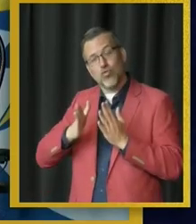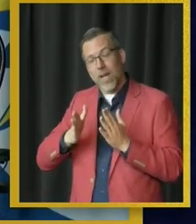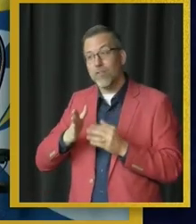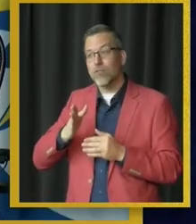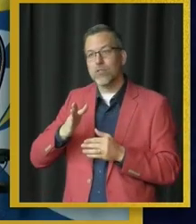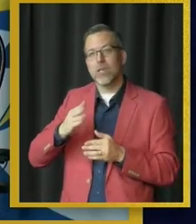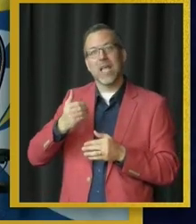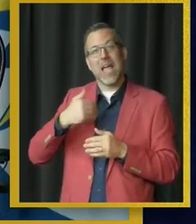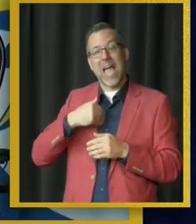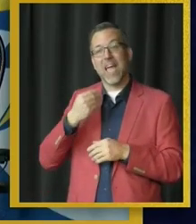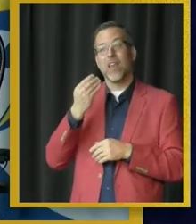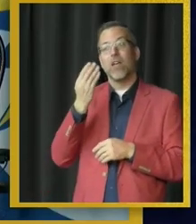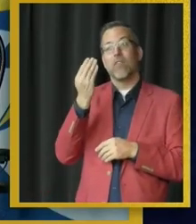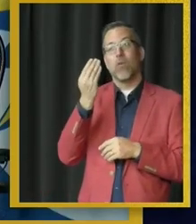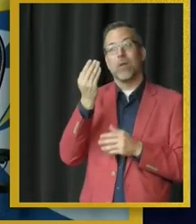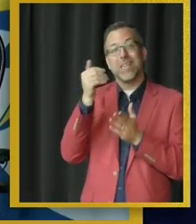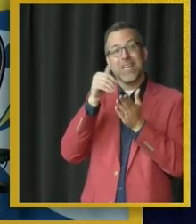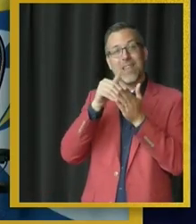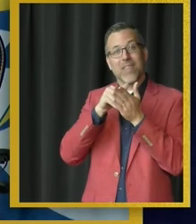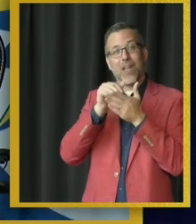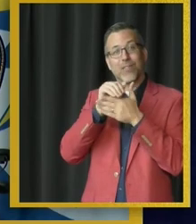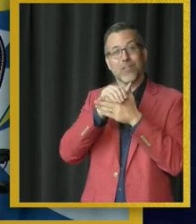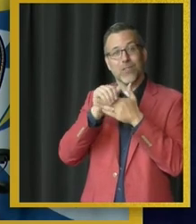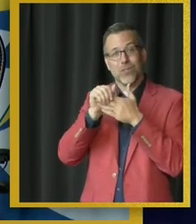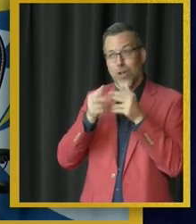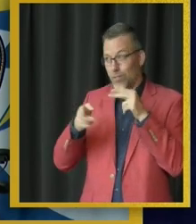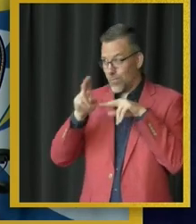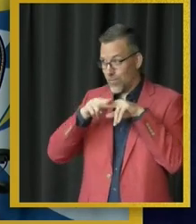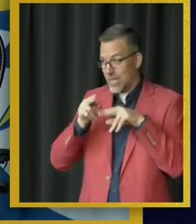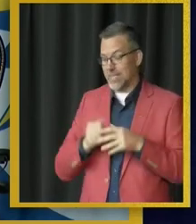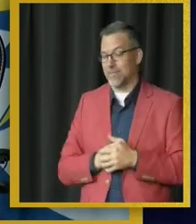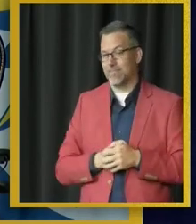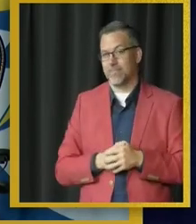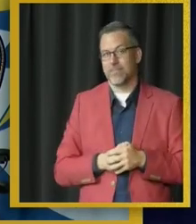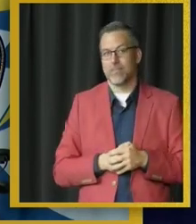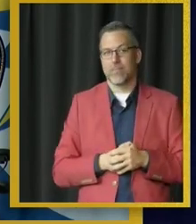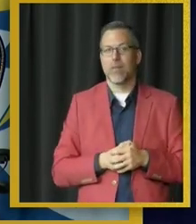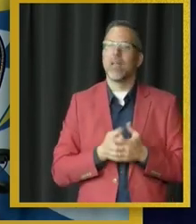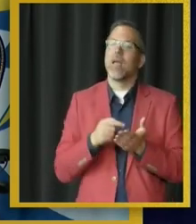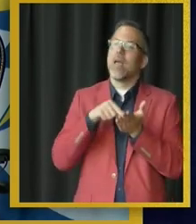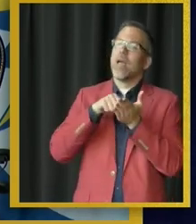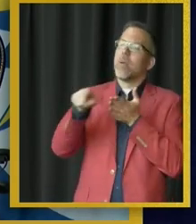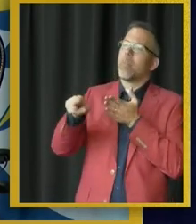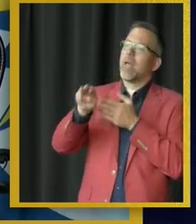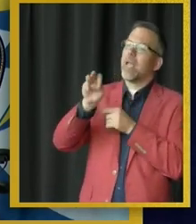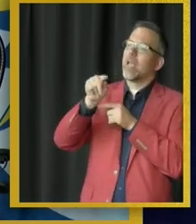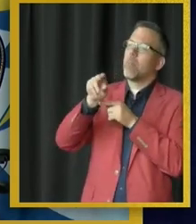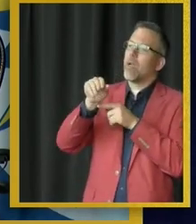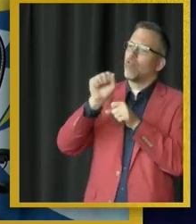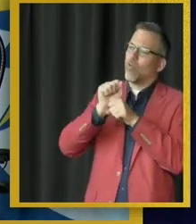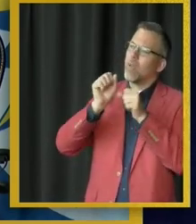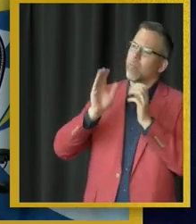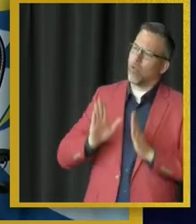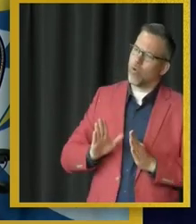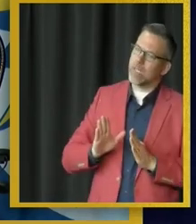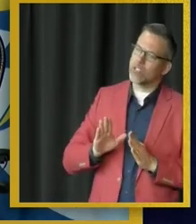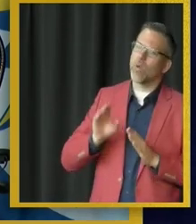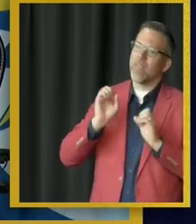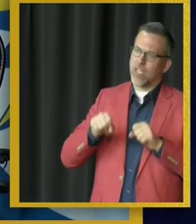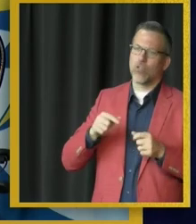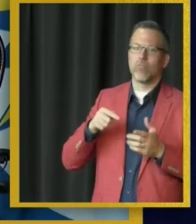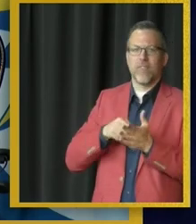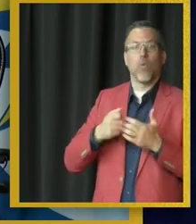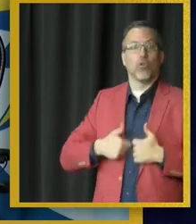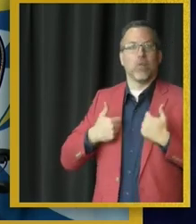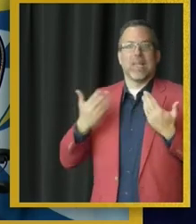a $14,000 raise. Now, paying Metro employees a living wage is something I felt strongly about since my